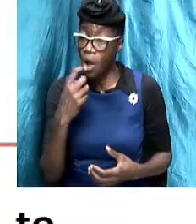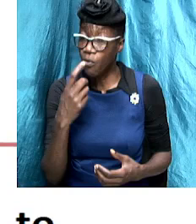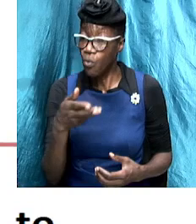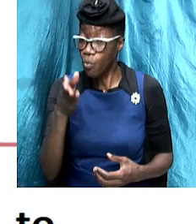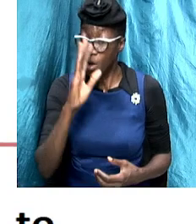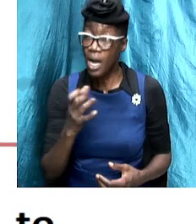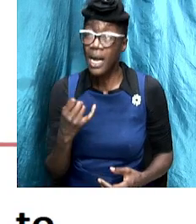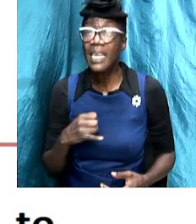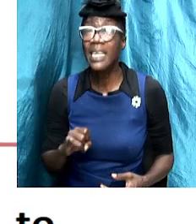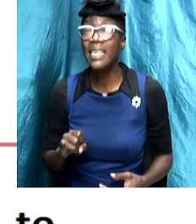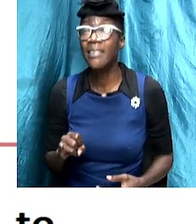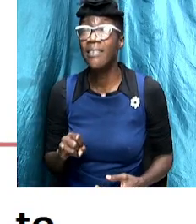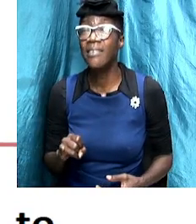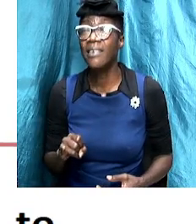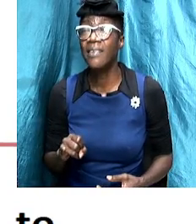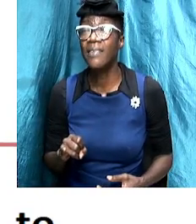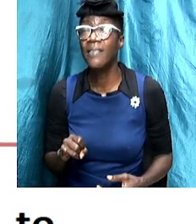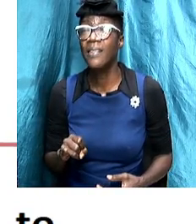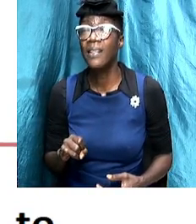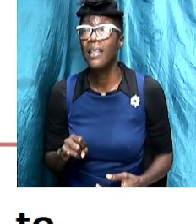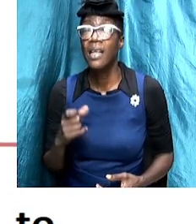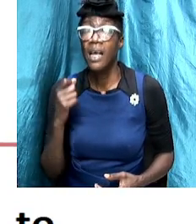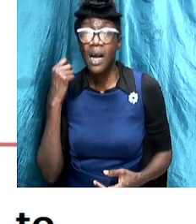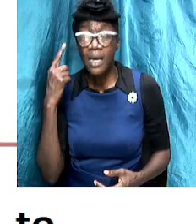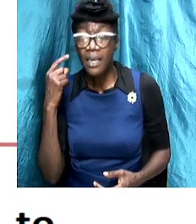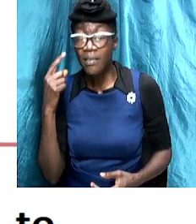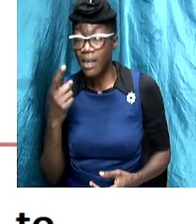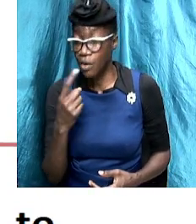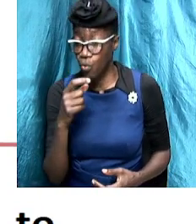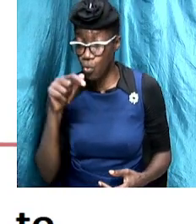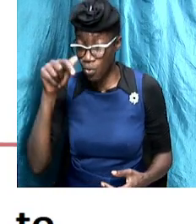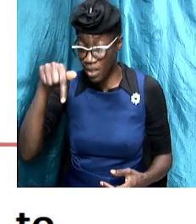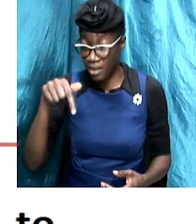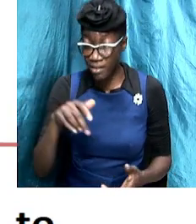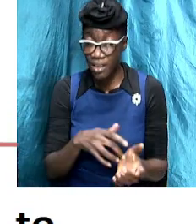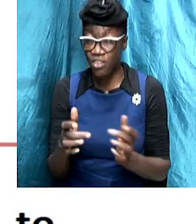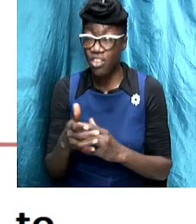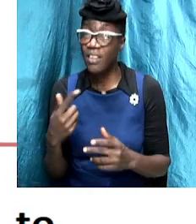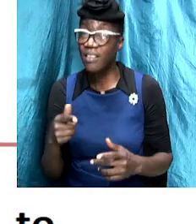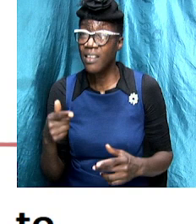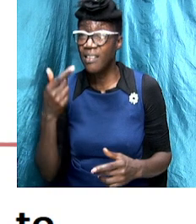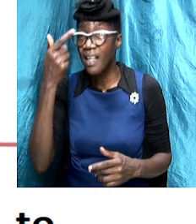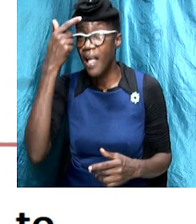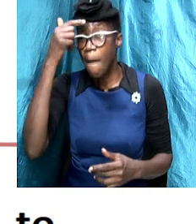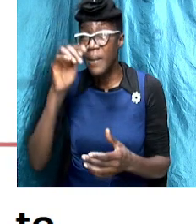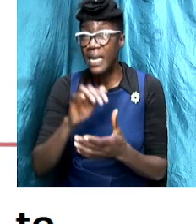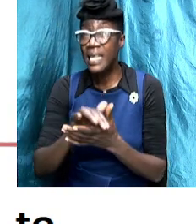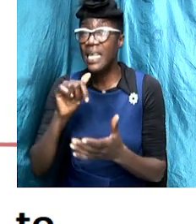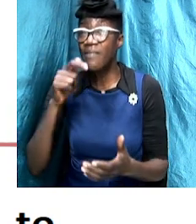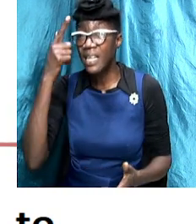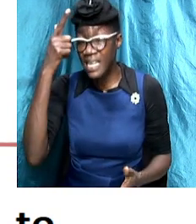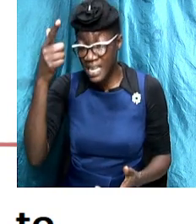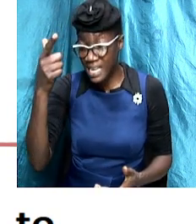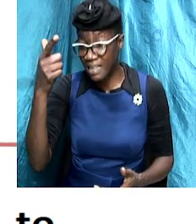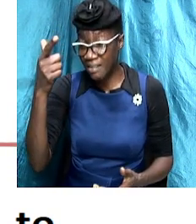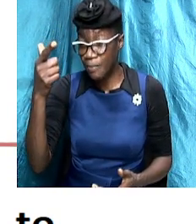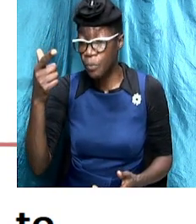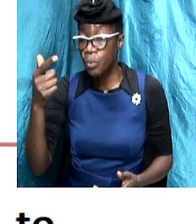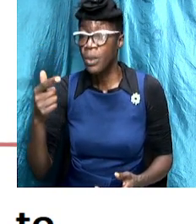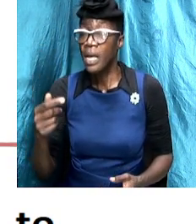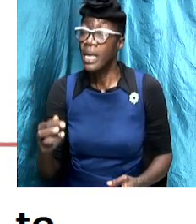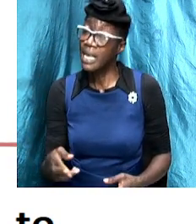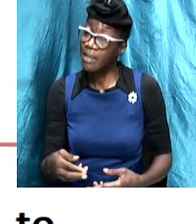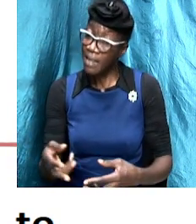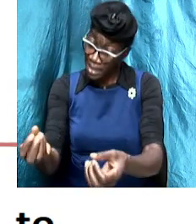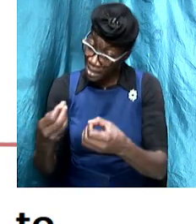is. An understanding of who this Jesus is. He must believe that he is, and that is a reward of